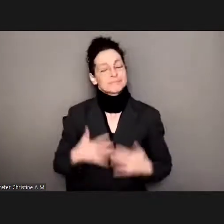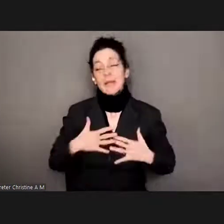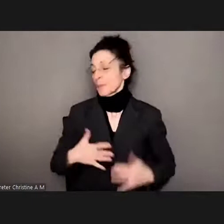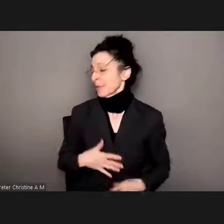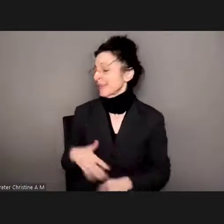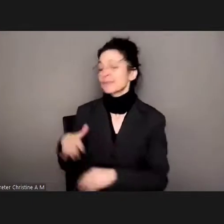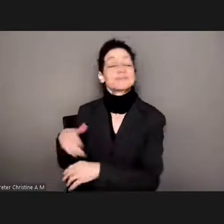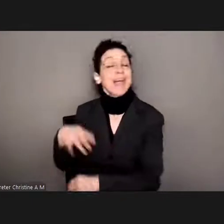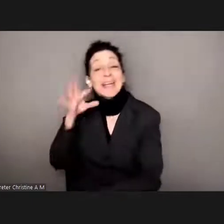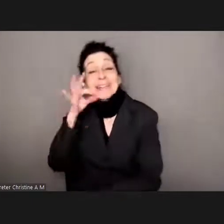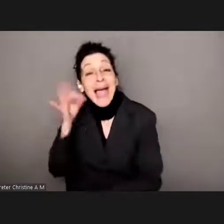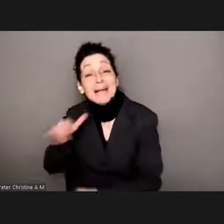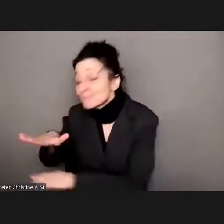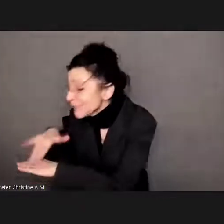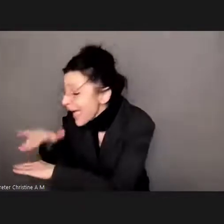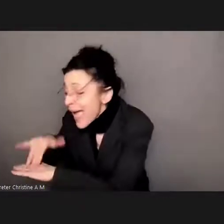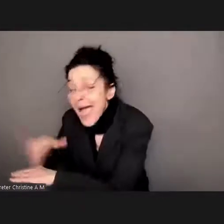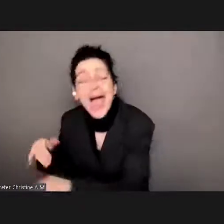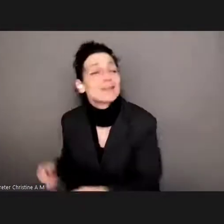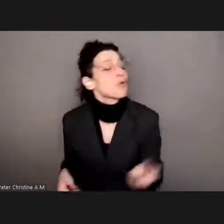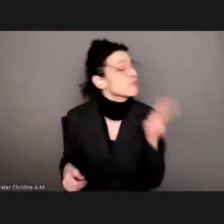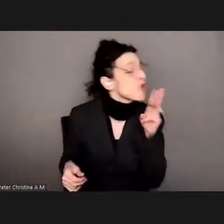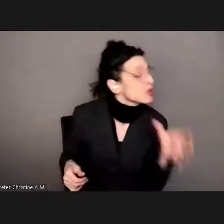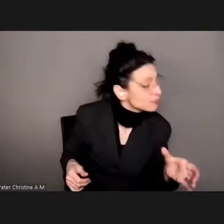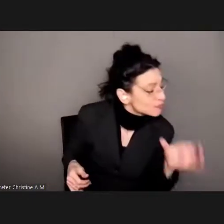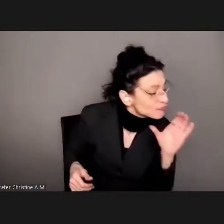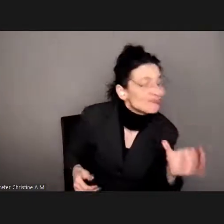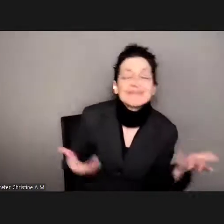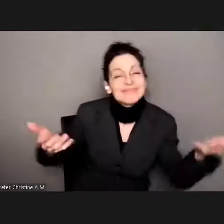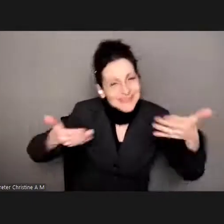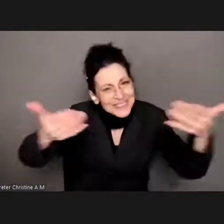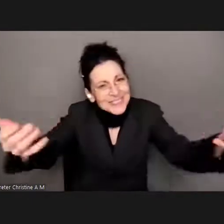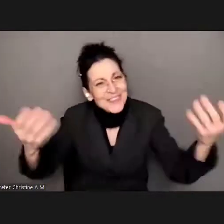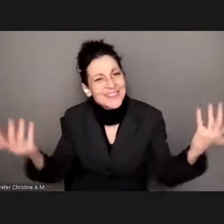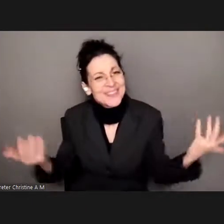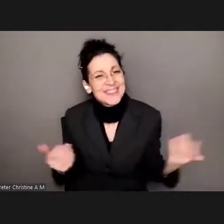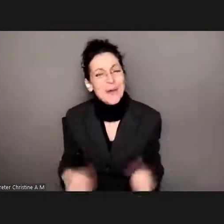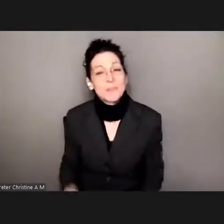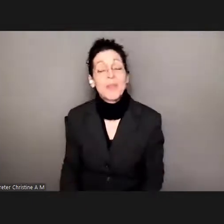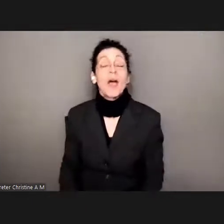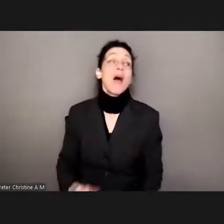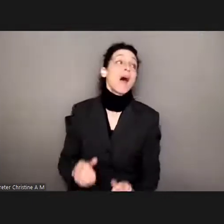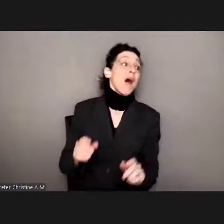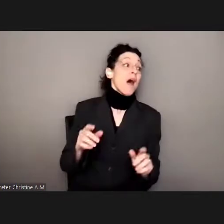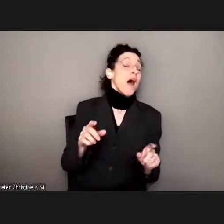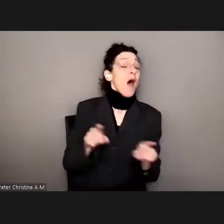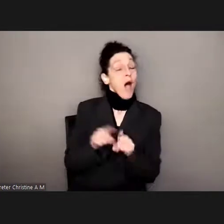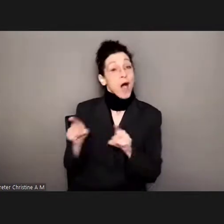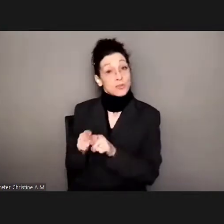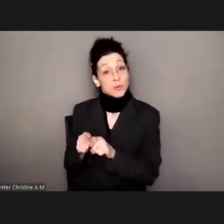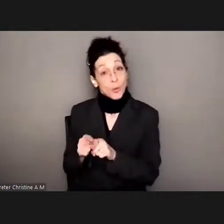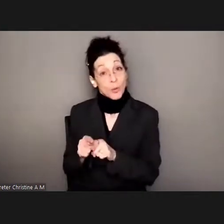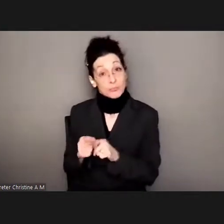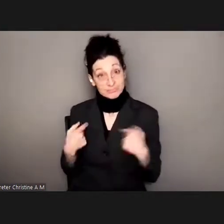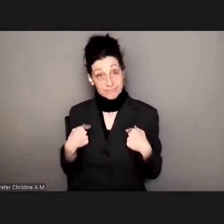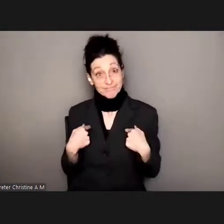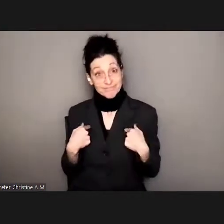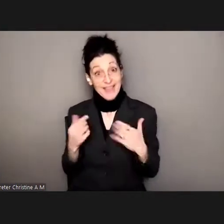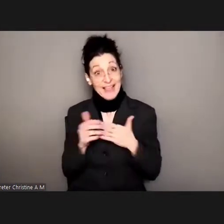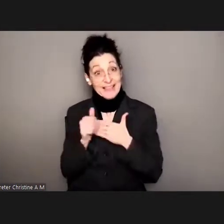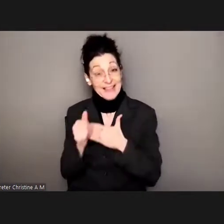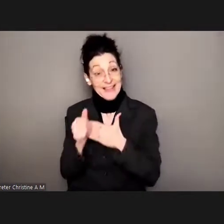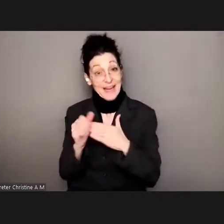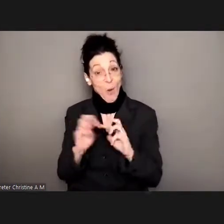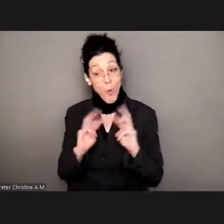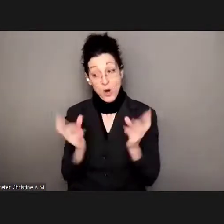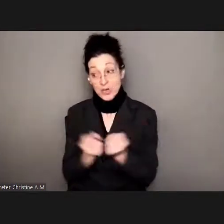actually that reminds me of the first thing I always do when I lead workshops that we can do right now, which is to think about whether